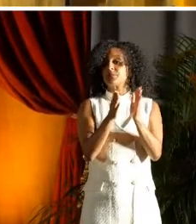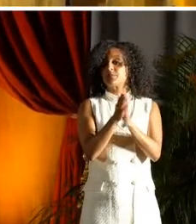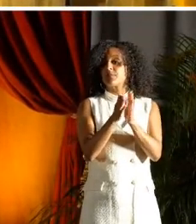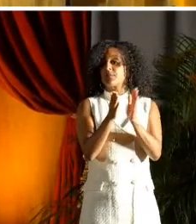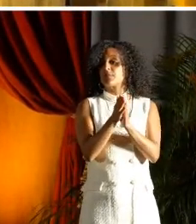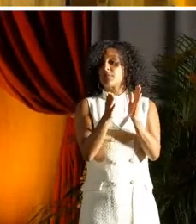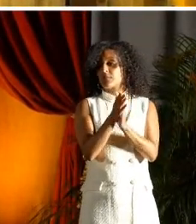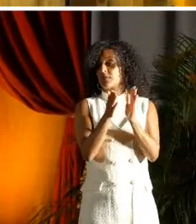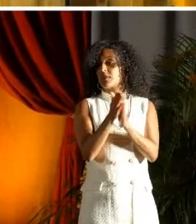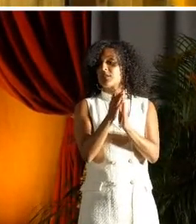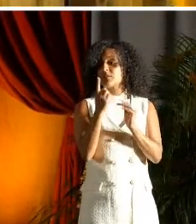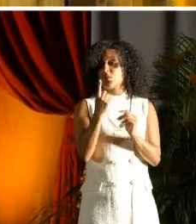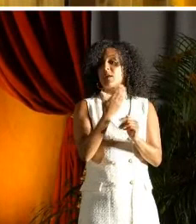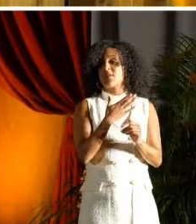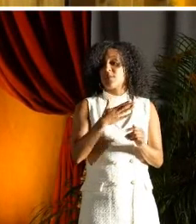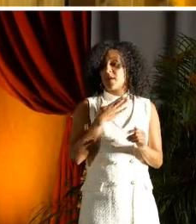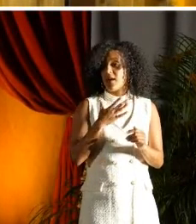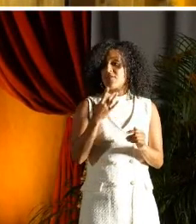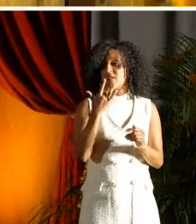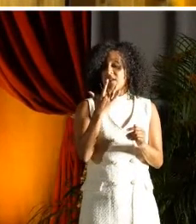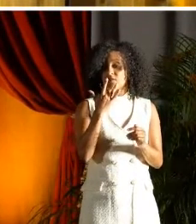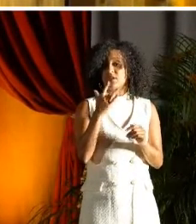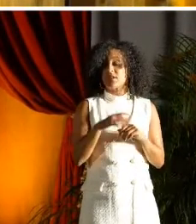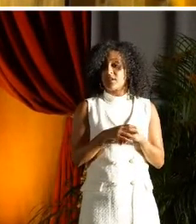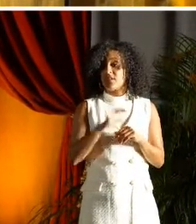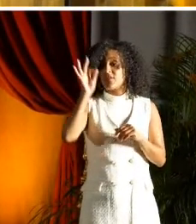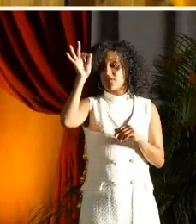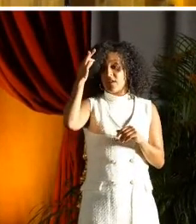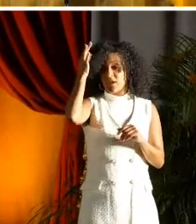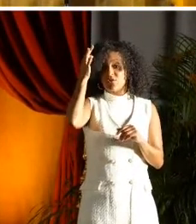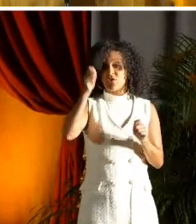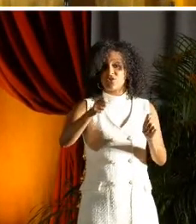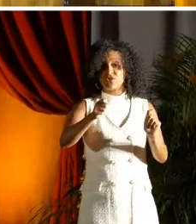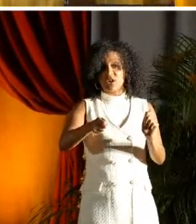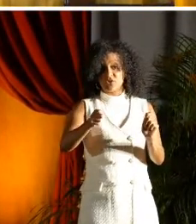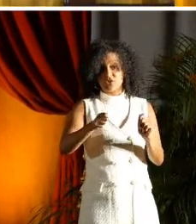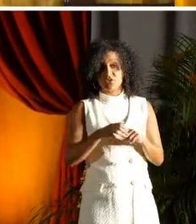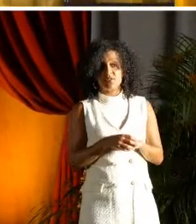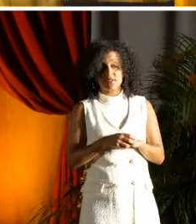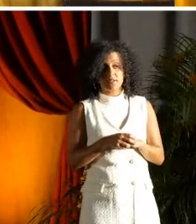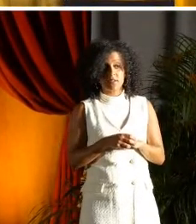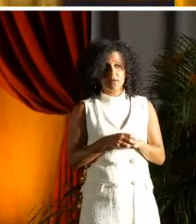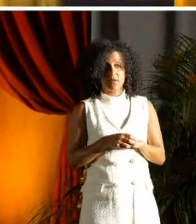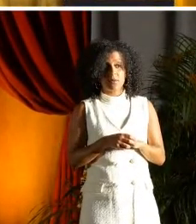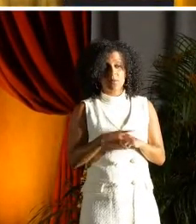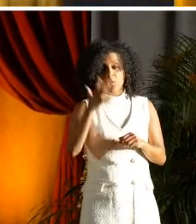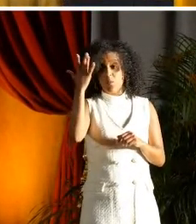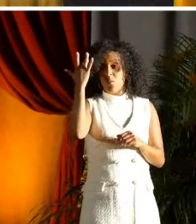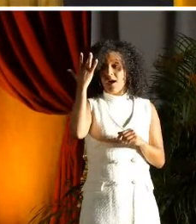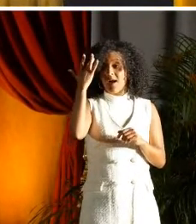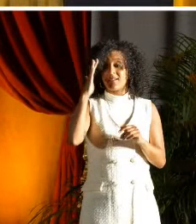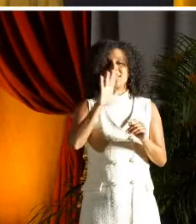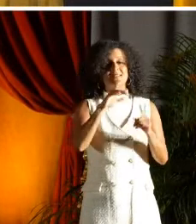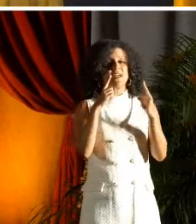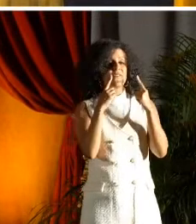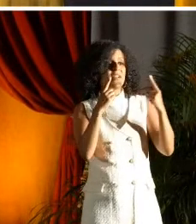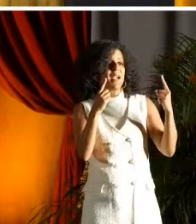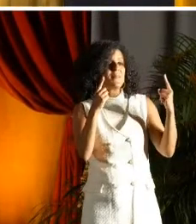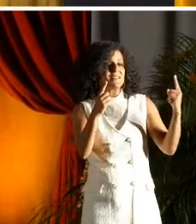he's also one of my favorite federal judges because of his